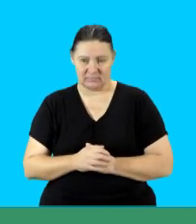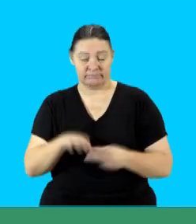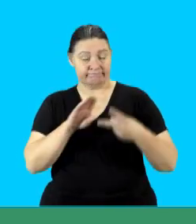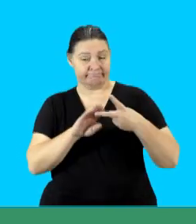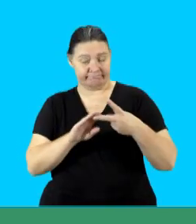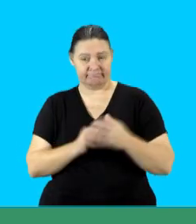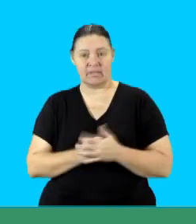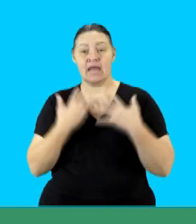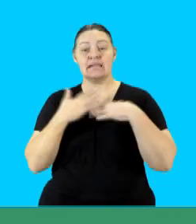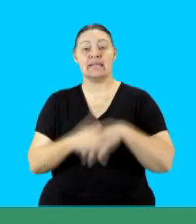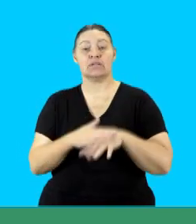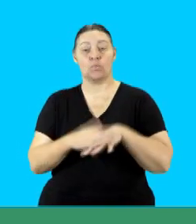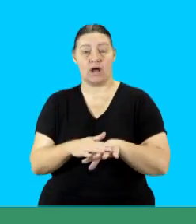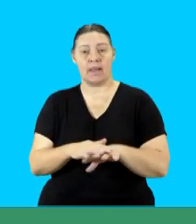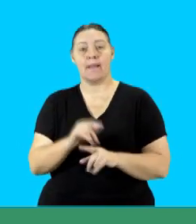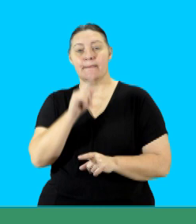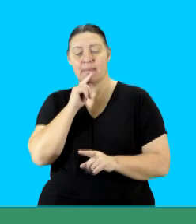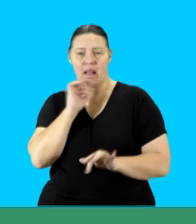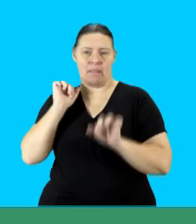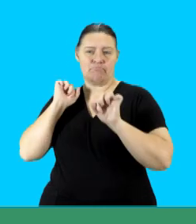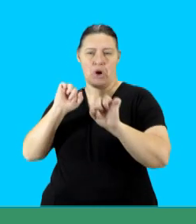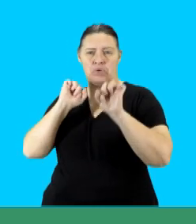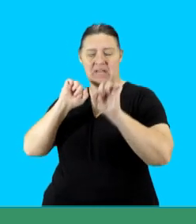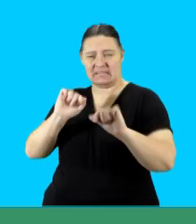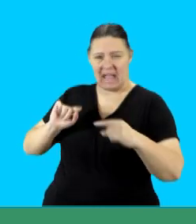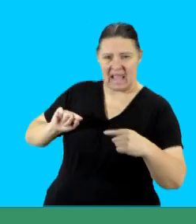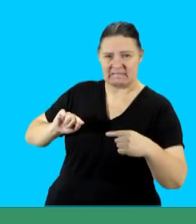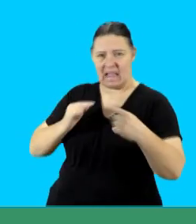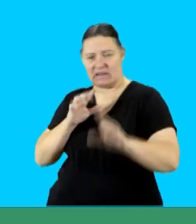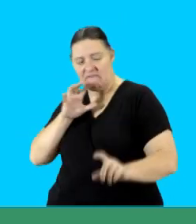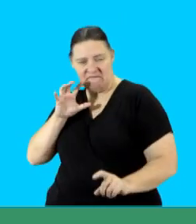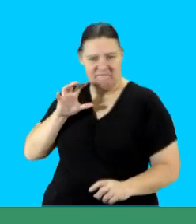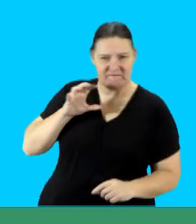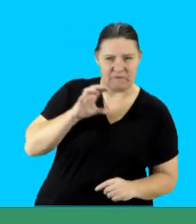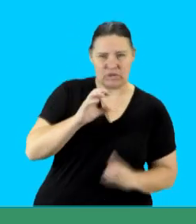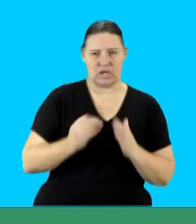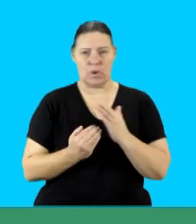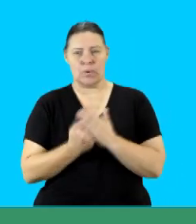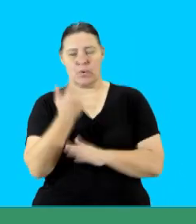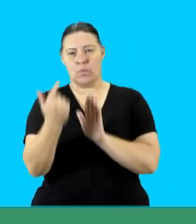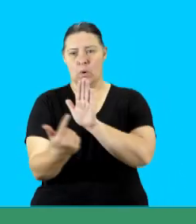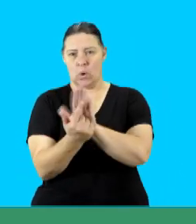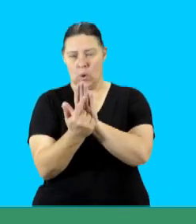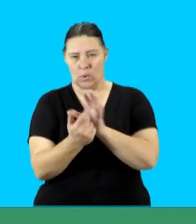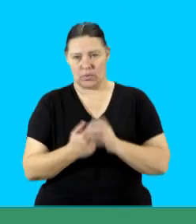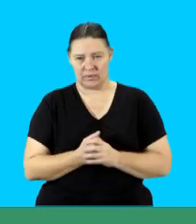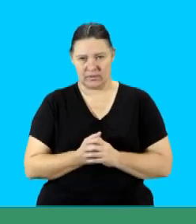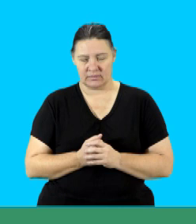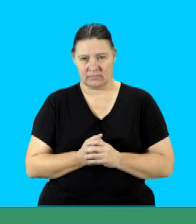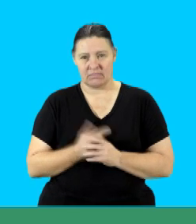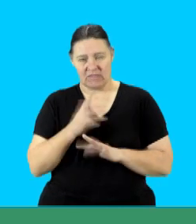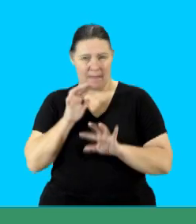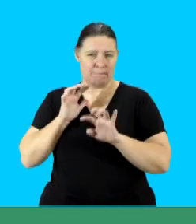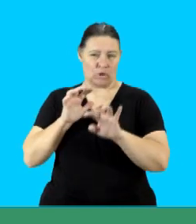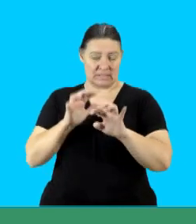second question. Networking is when people protest against the enforcement of a new